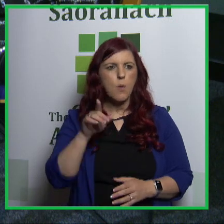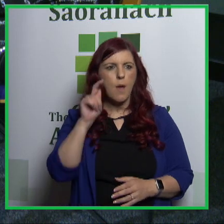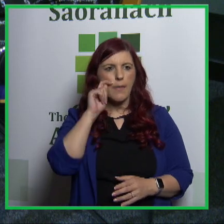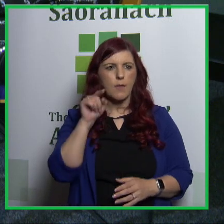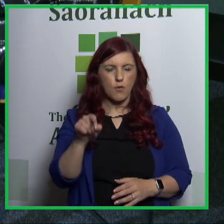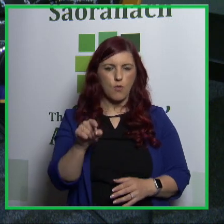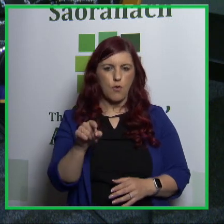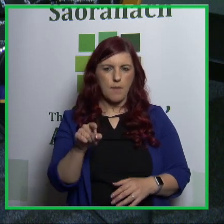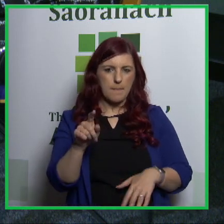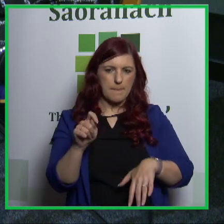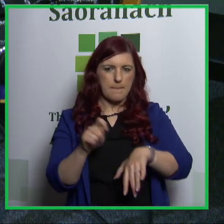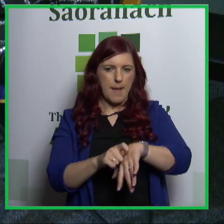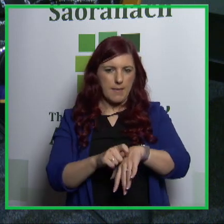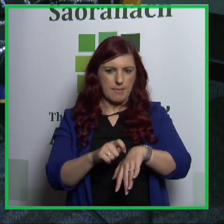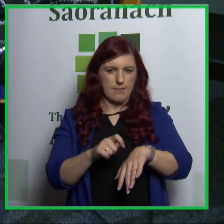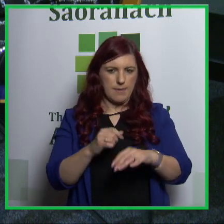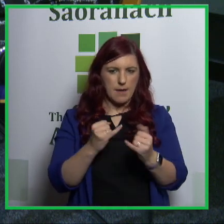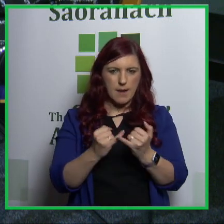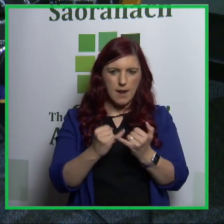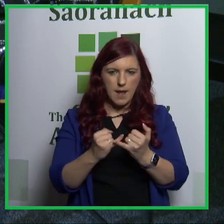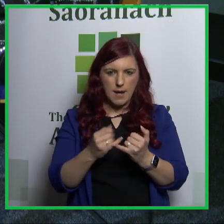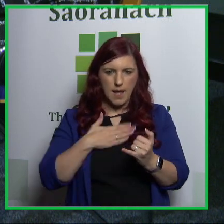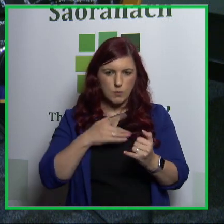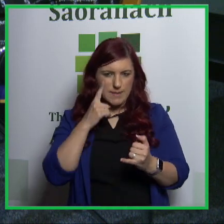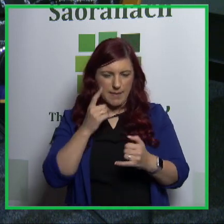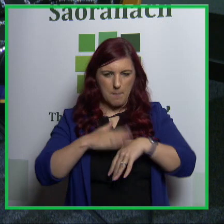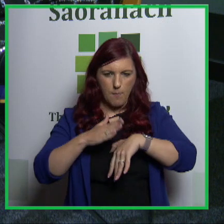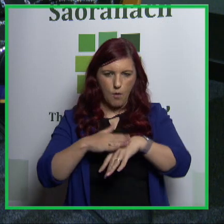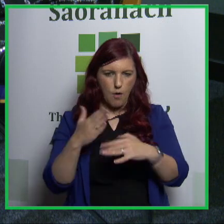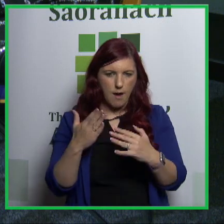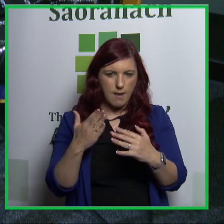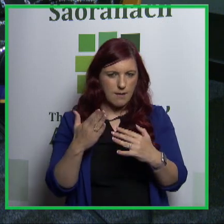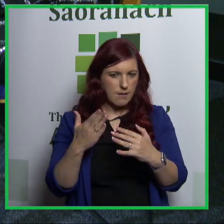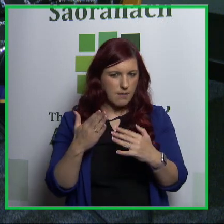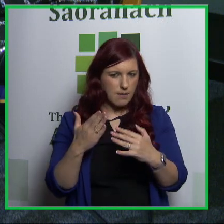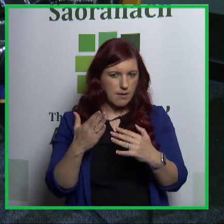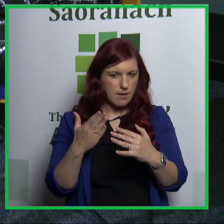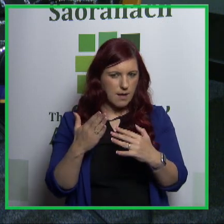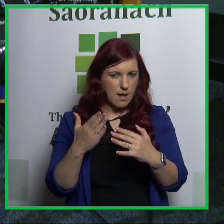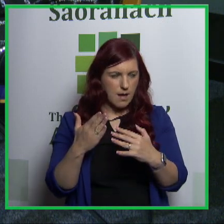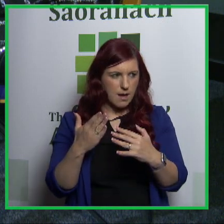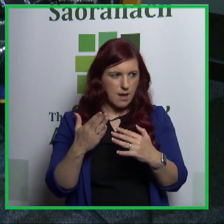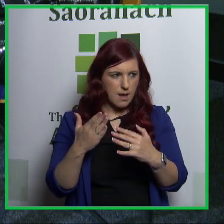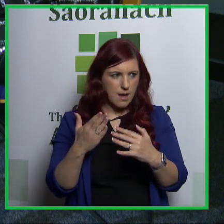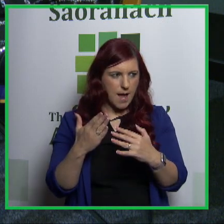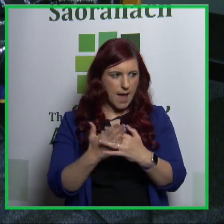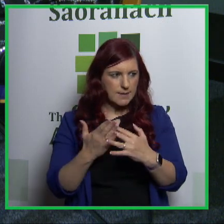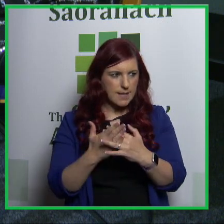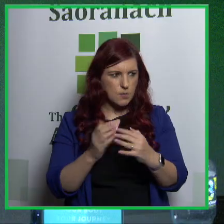around decriminalisation and legalisation. We've been kind of looking at that, and I'd be probably for decriminalisation. I'd be on the fence